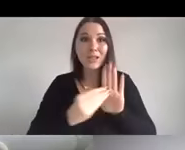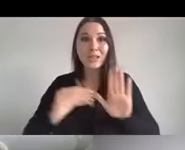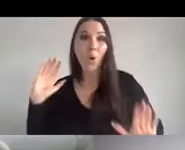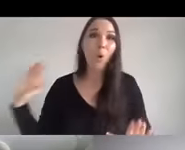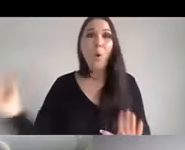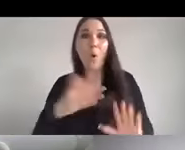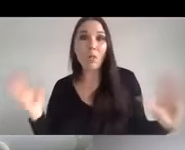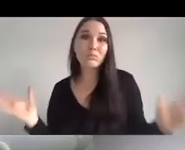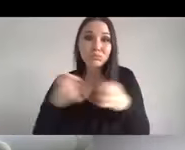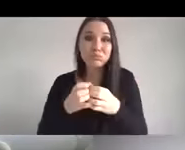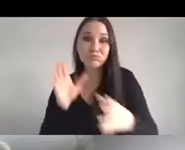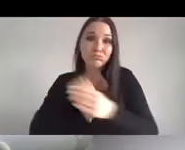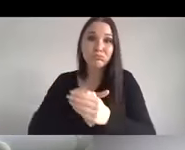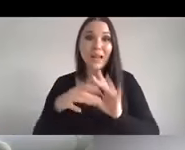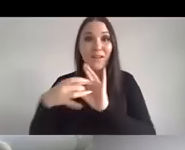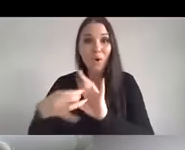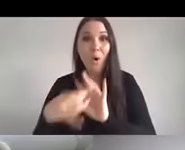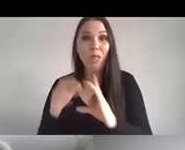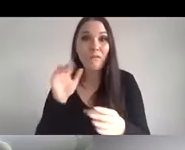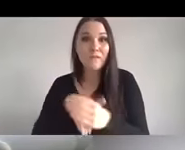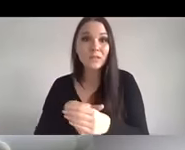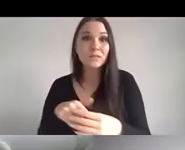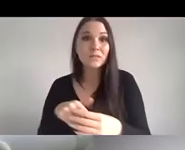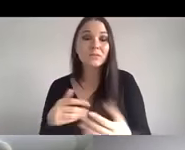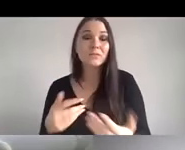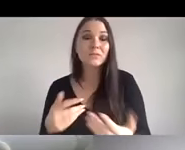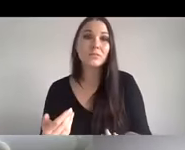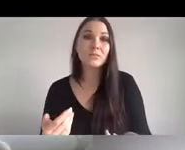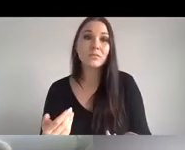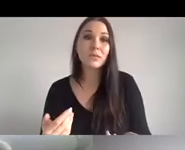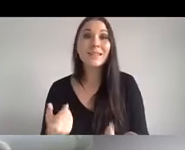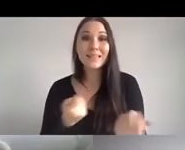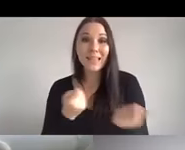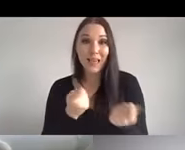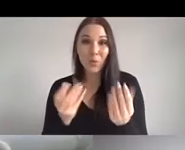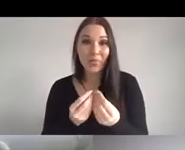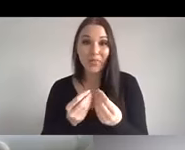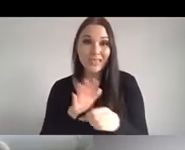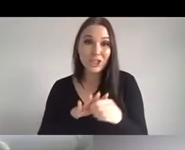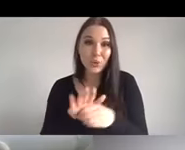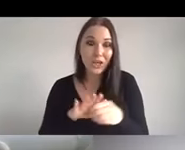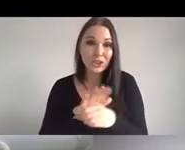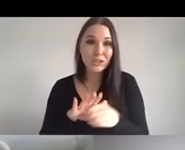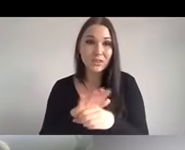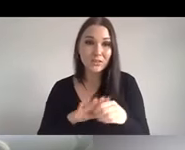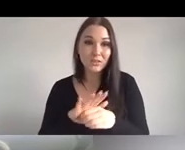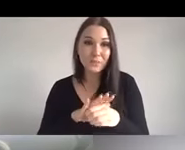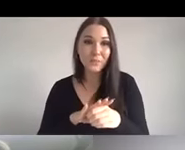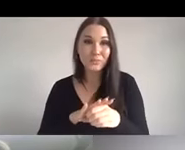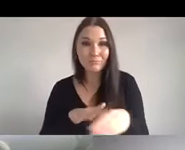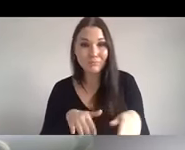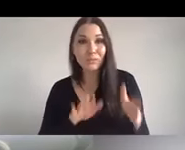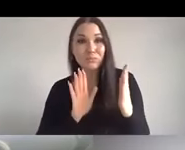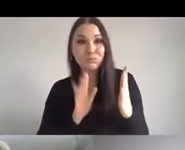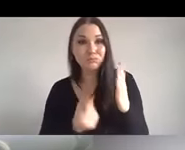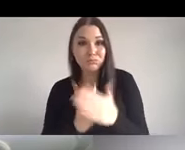deck. But I suppose, look, from dealing with these situations, you can face